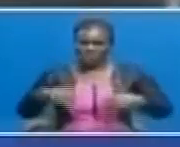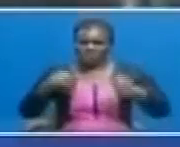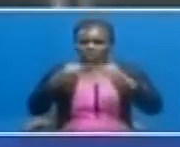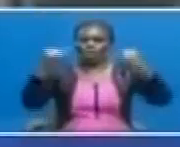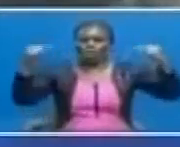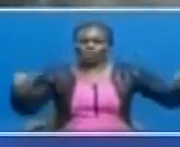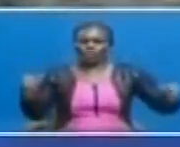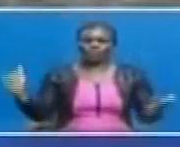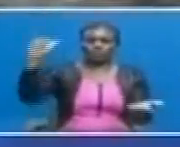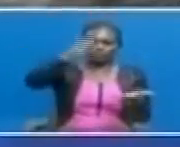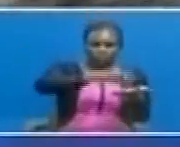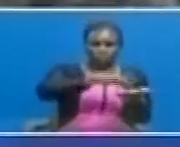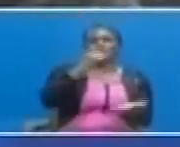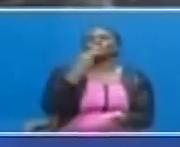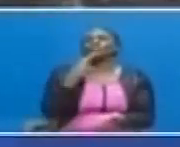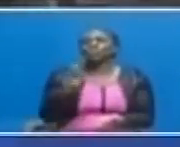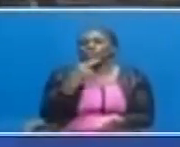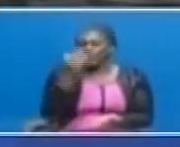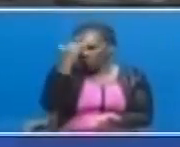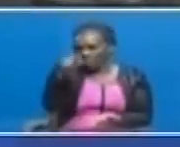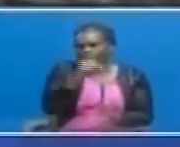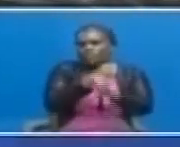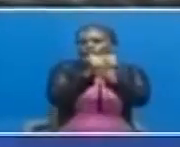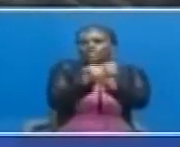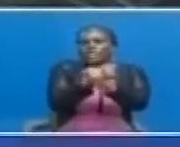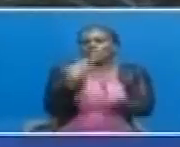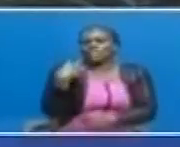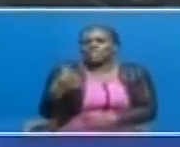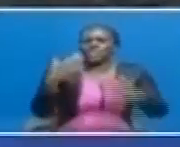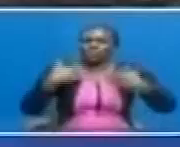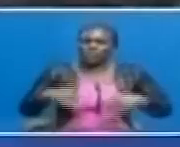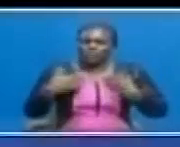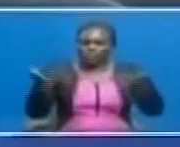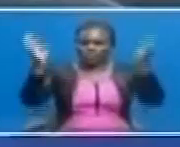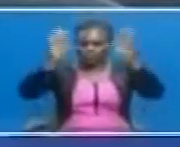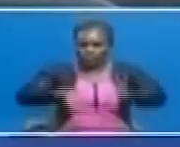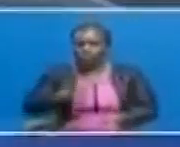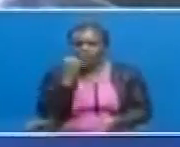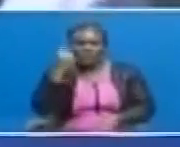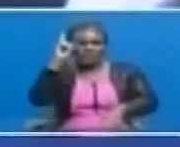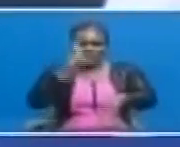shielded sugar barons who ran down Mumias sugar. Wakati Mumias shuka